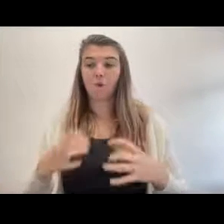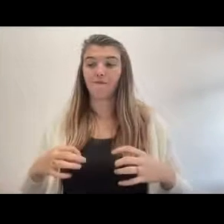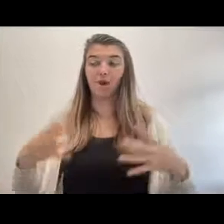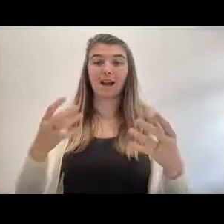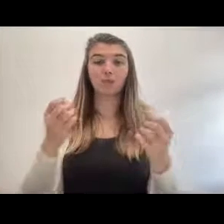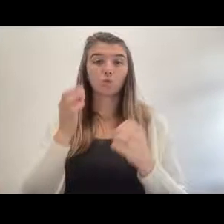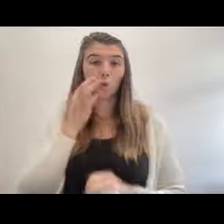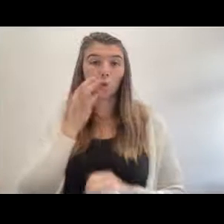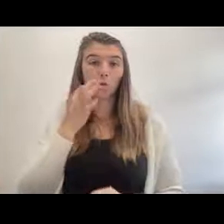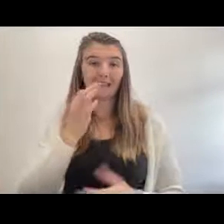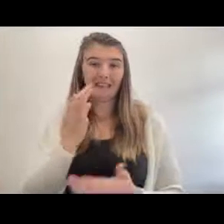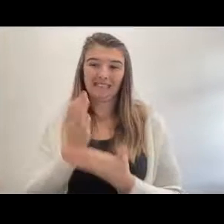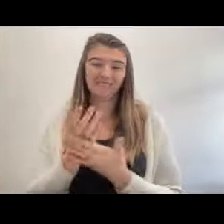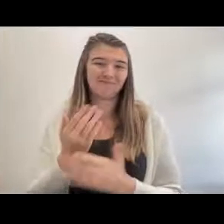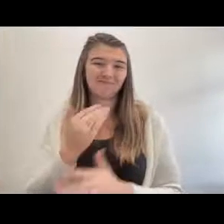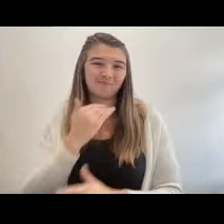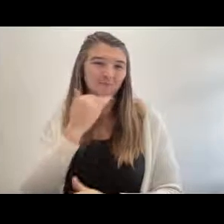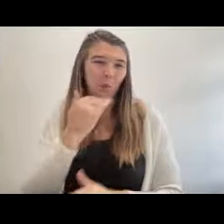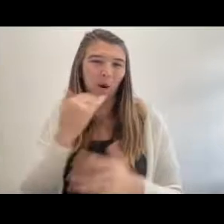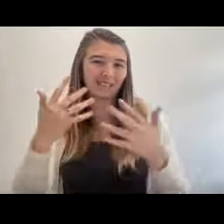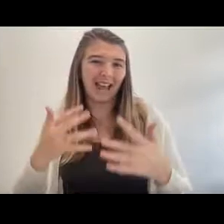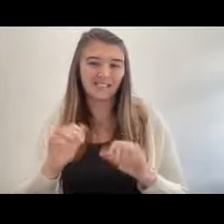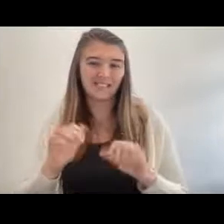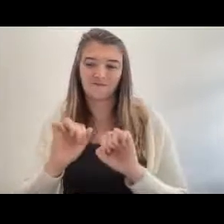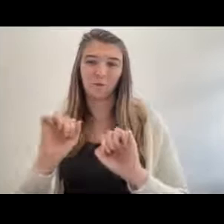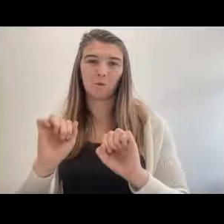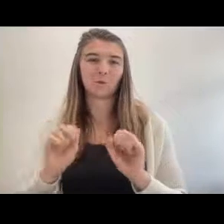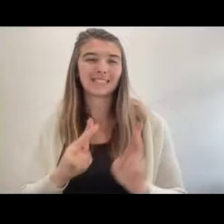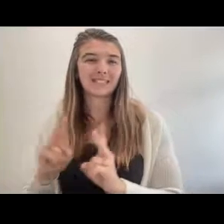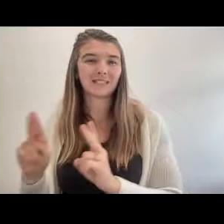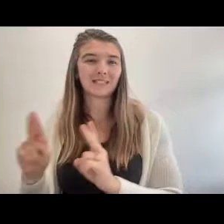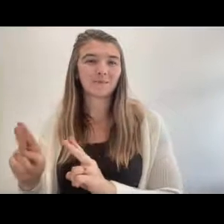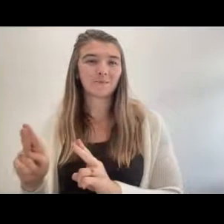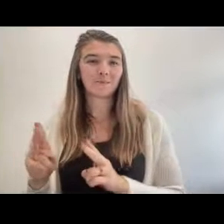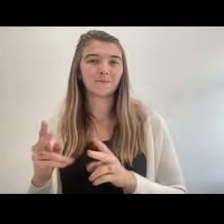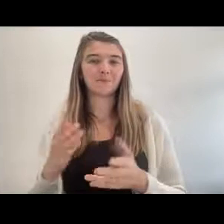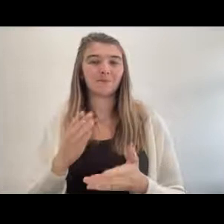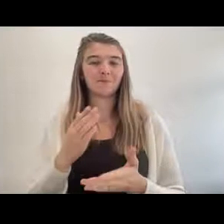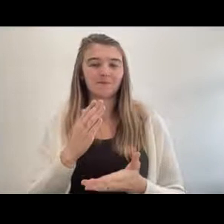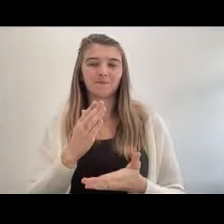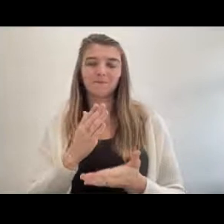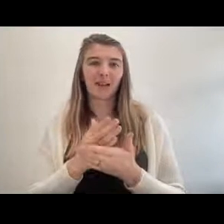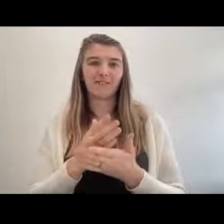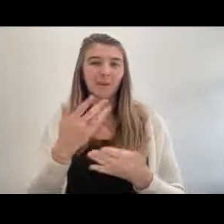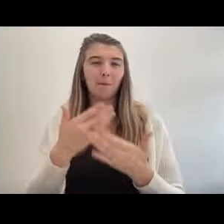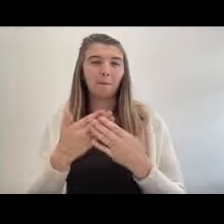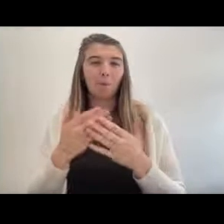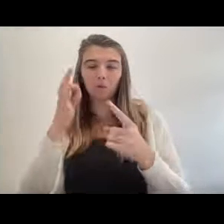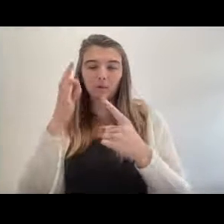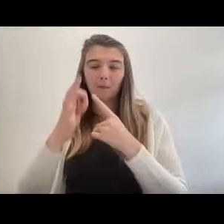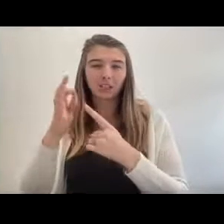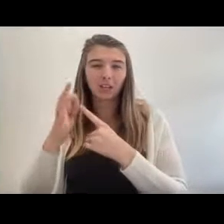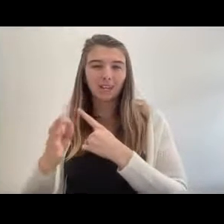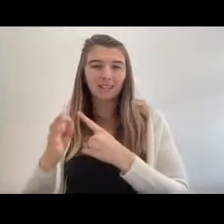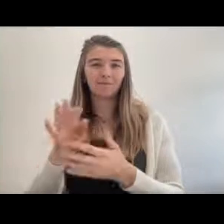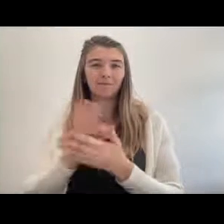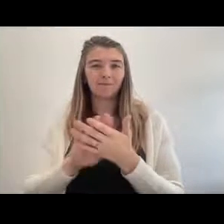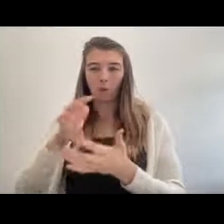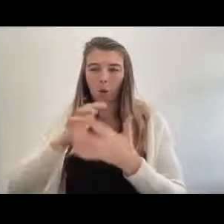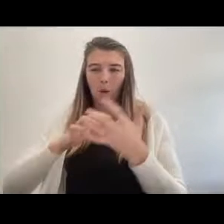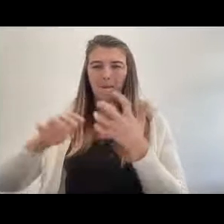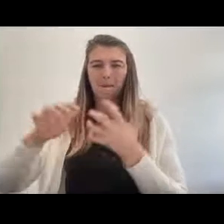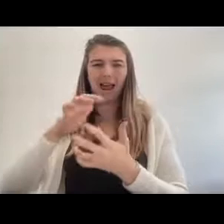data for these systems, and it's a technique that is a little bit more specialized and requires more complex